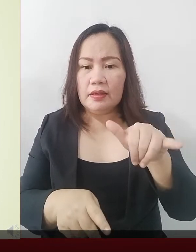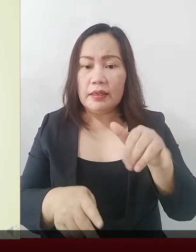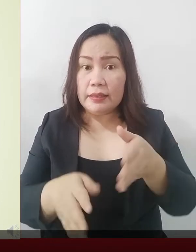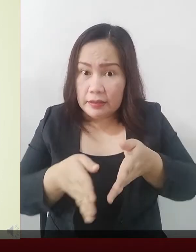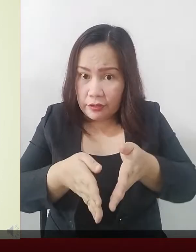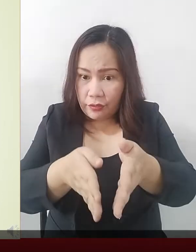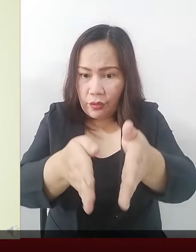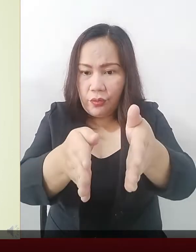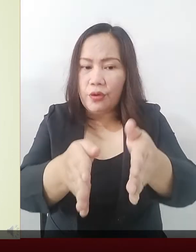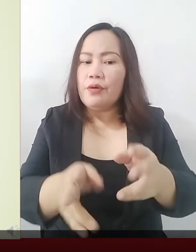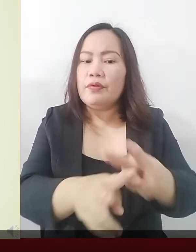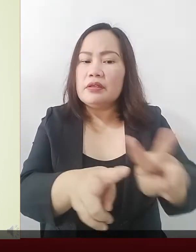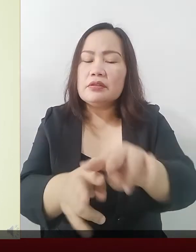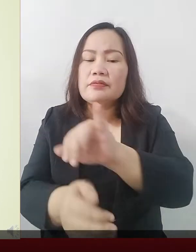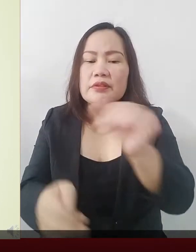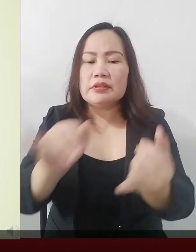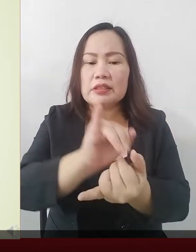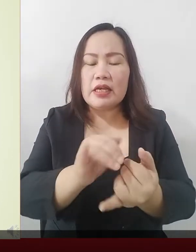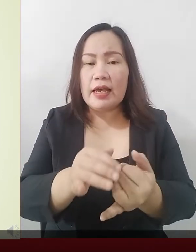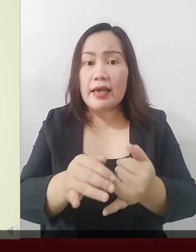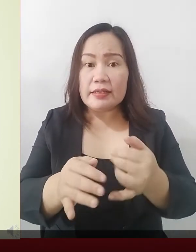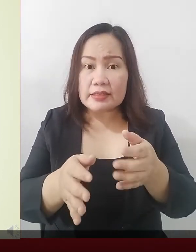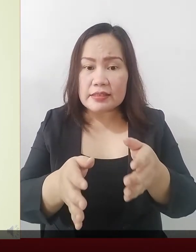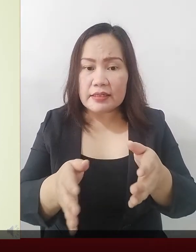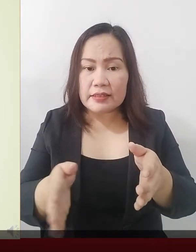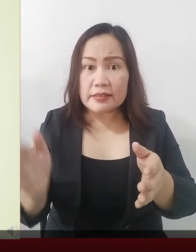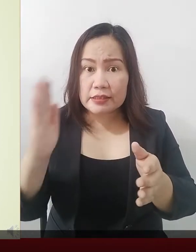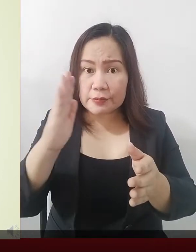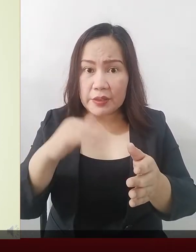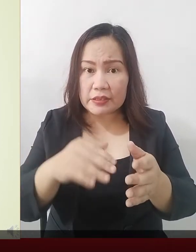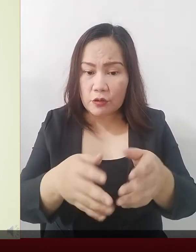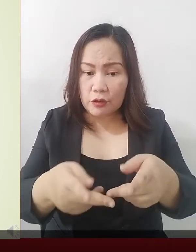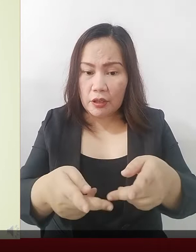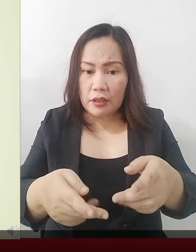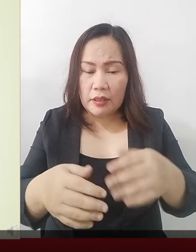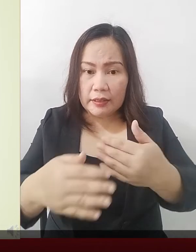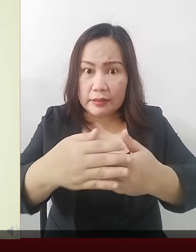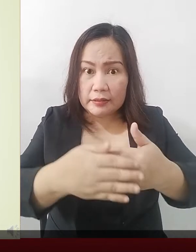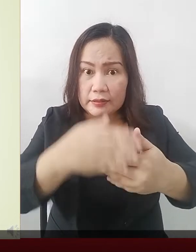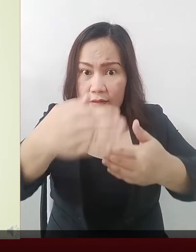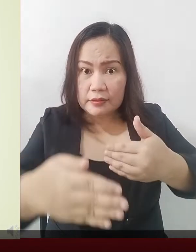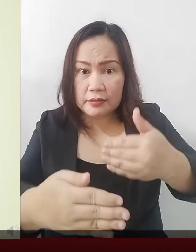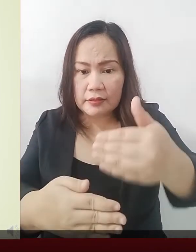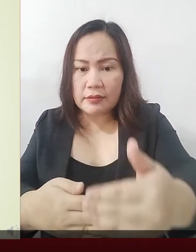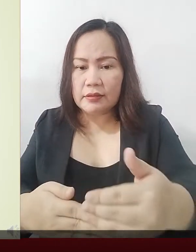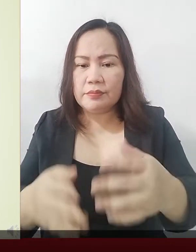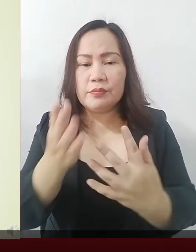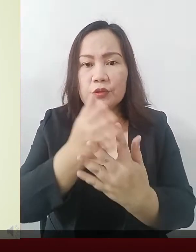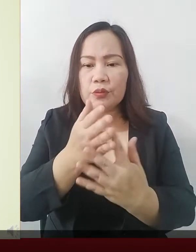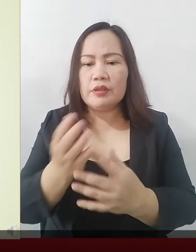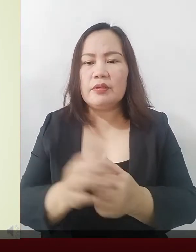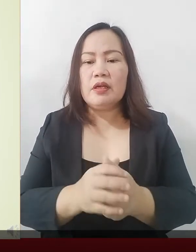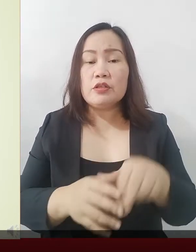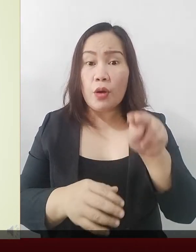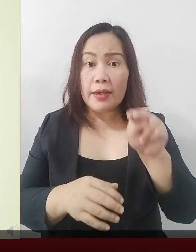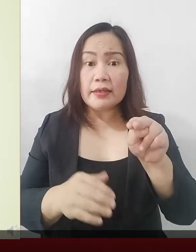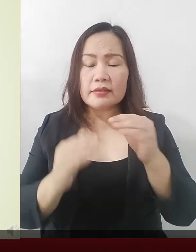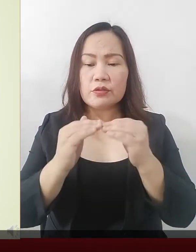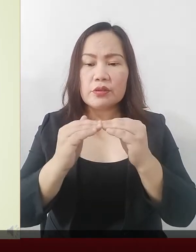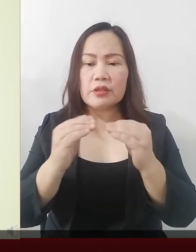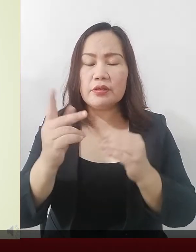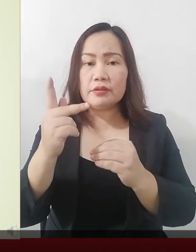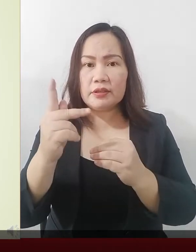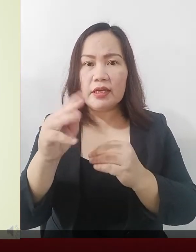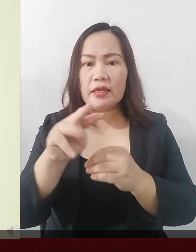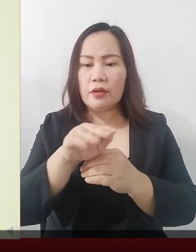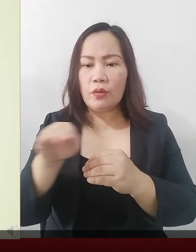row varies inversely as the space S between them. So its equation is N is